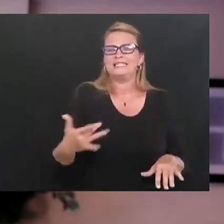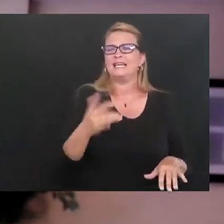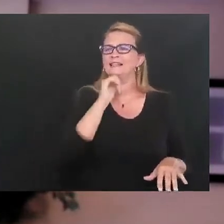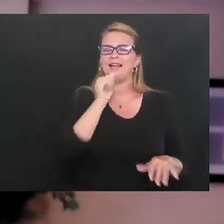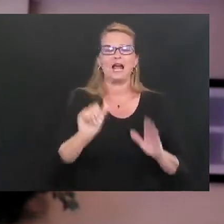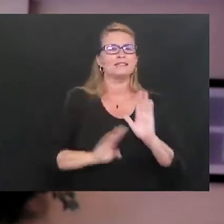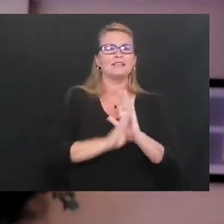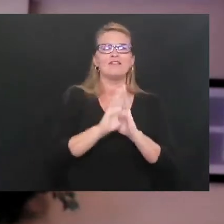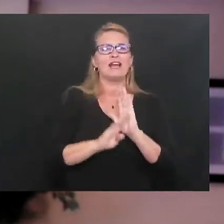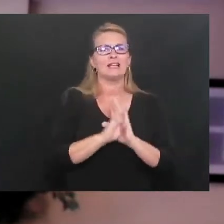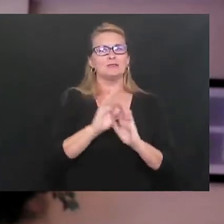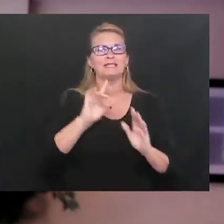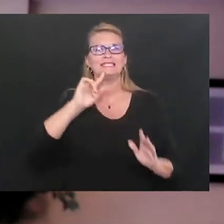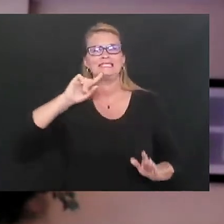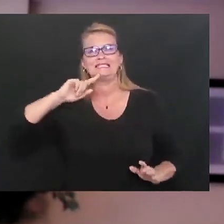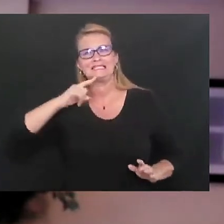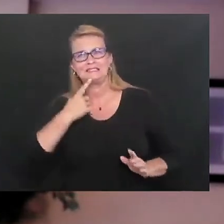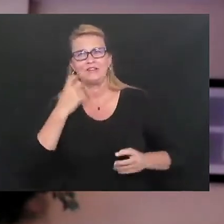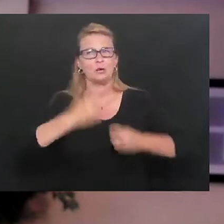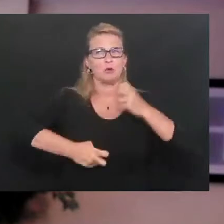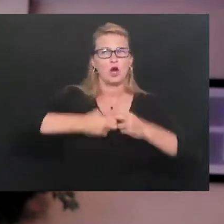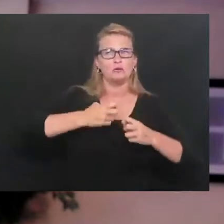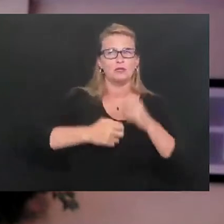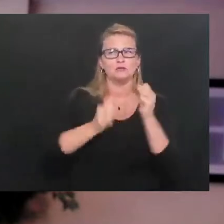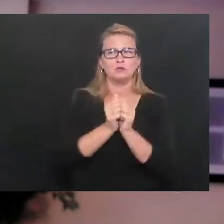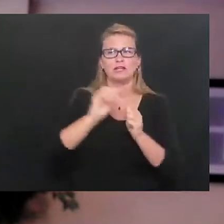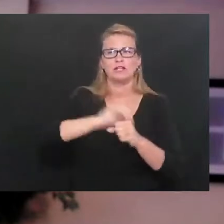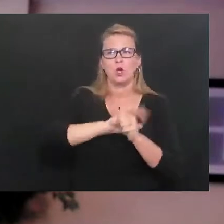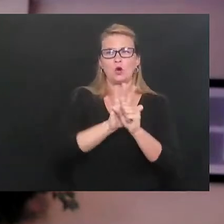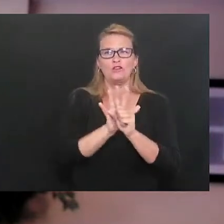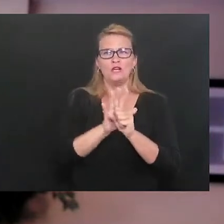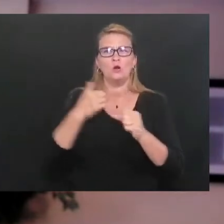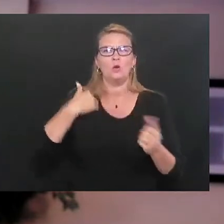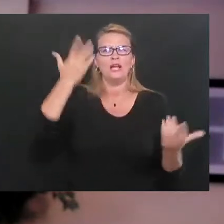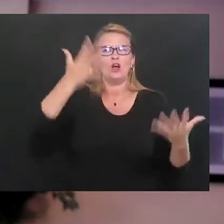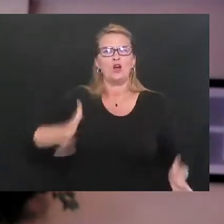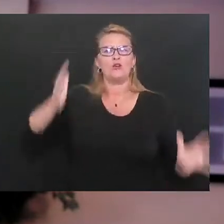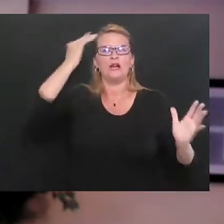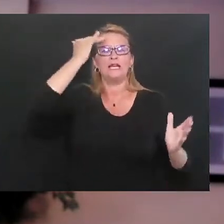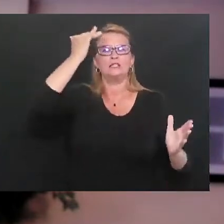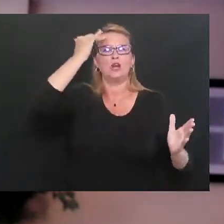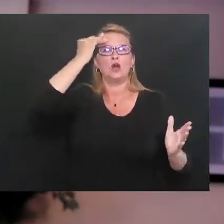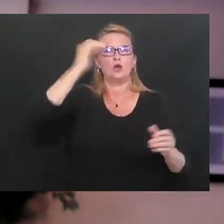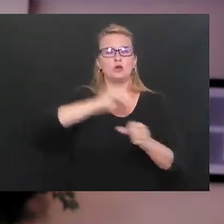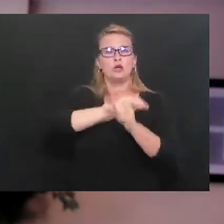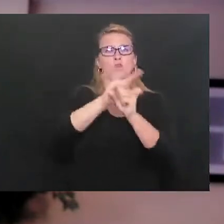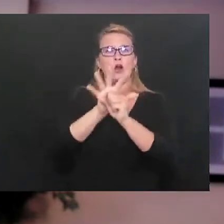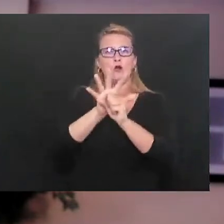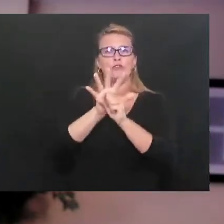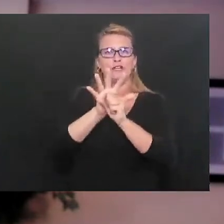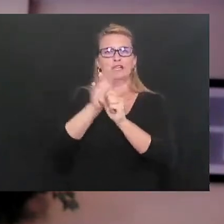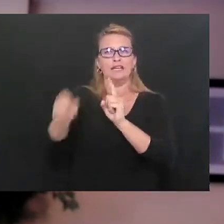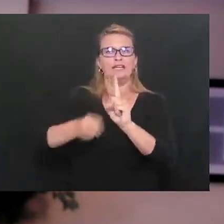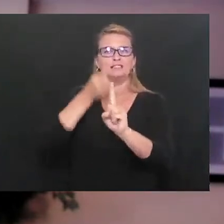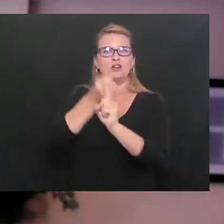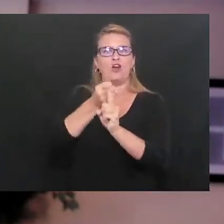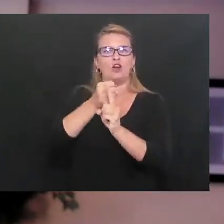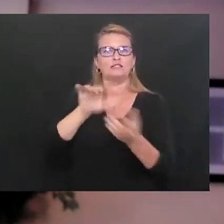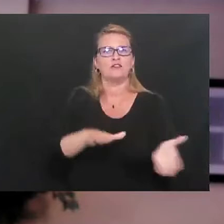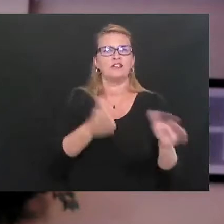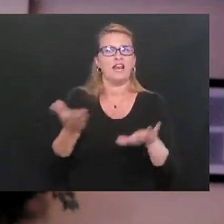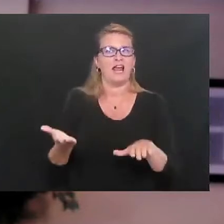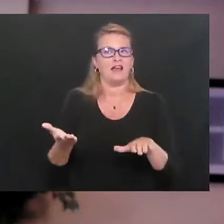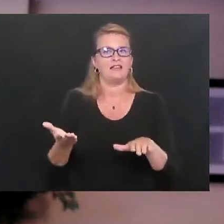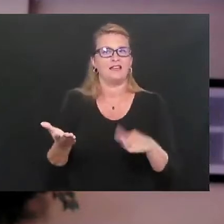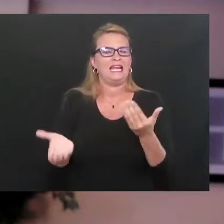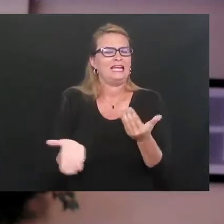as severe problems with COVID-19, we also know that COVID-19 as a cause of death is easily